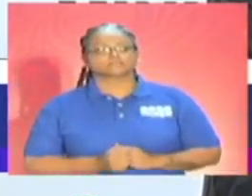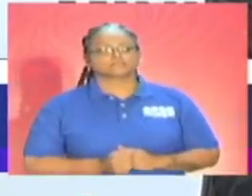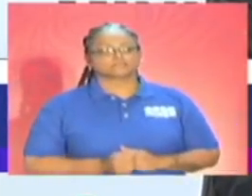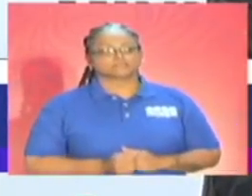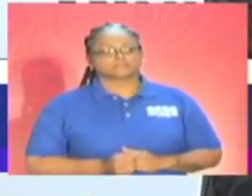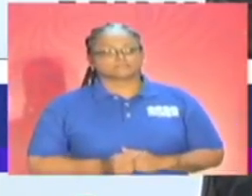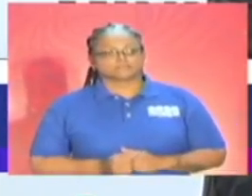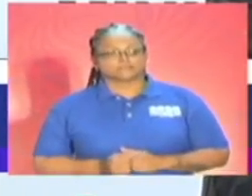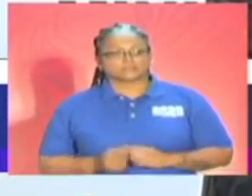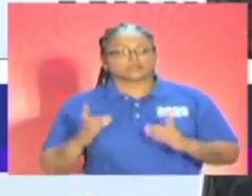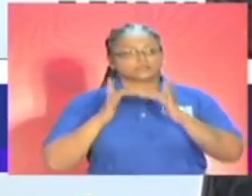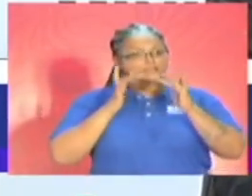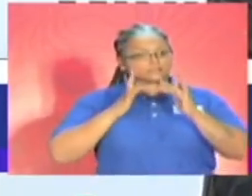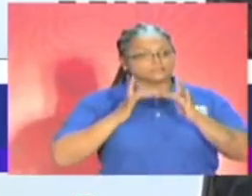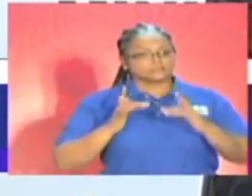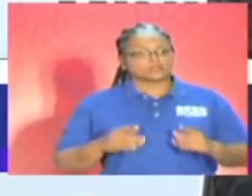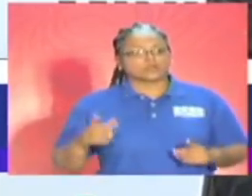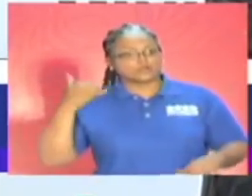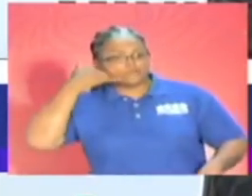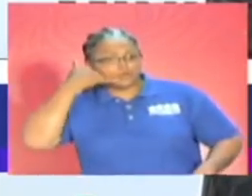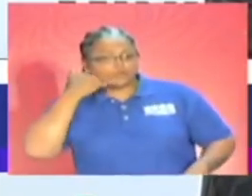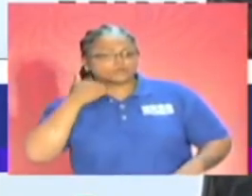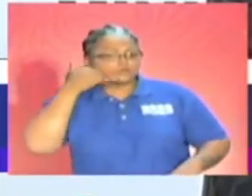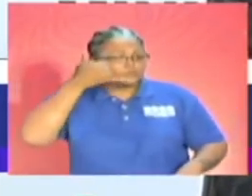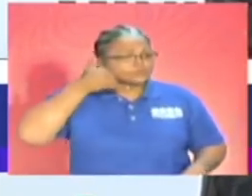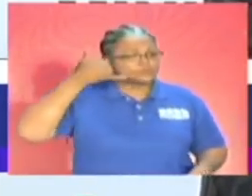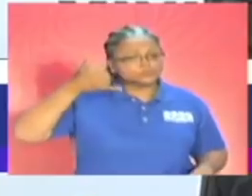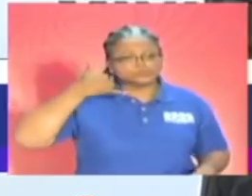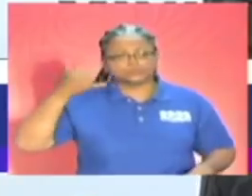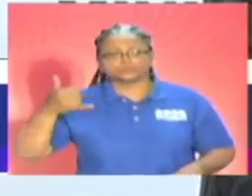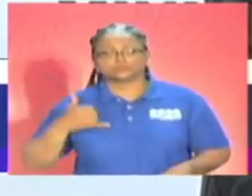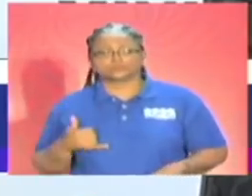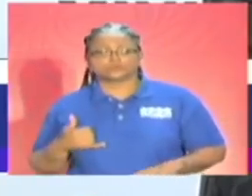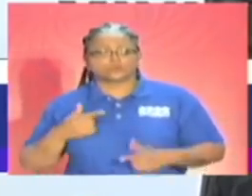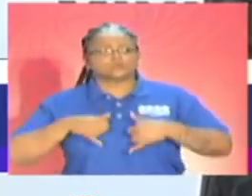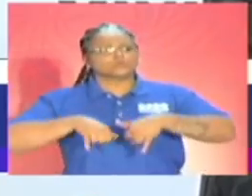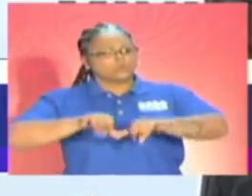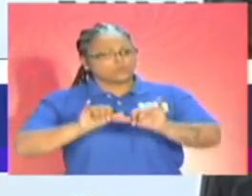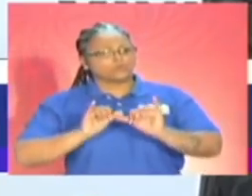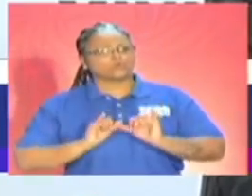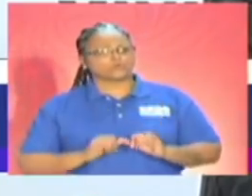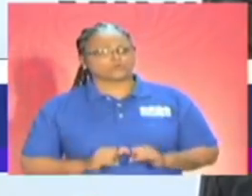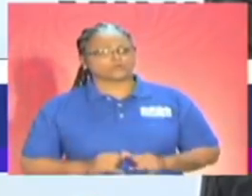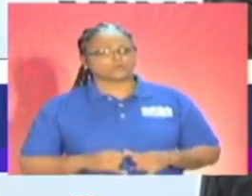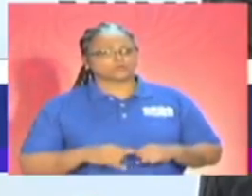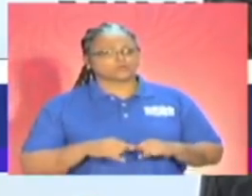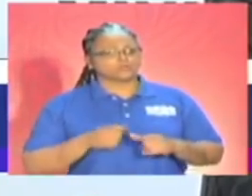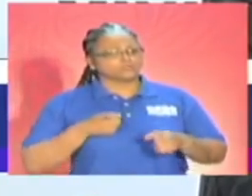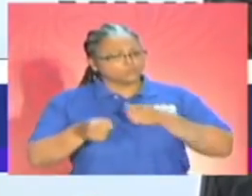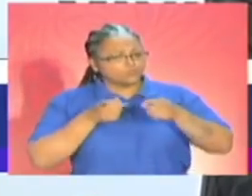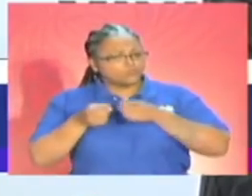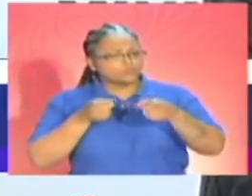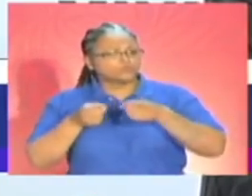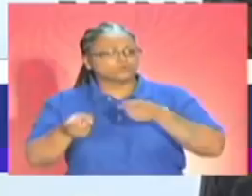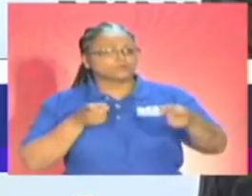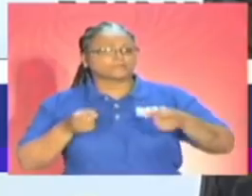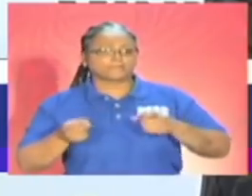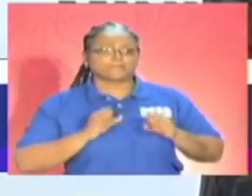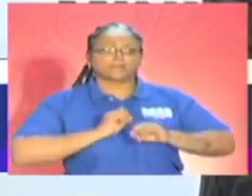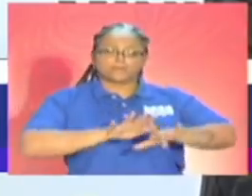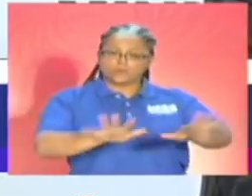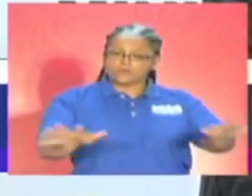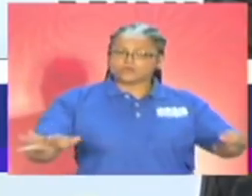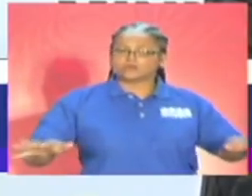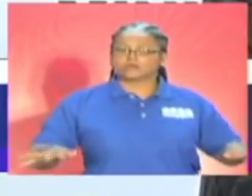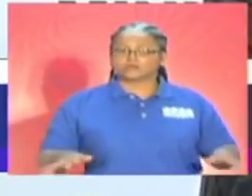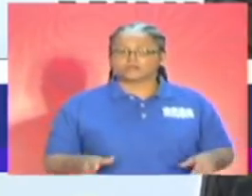of our work to control the spread of an infectious disease of this nature. And it is continuing in